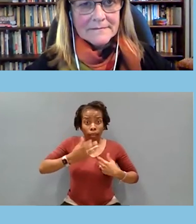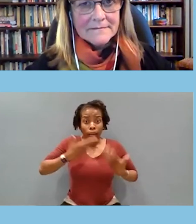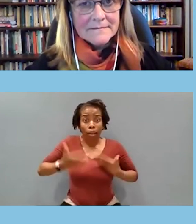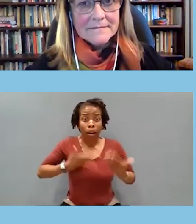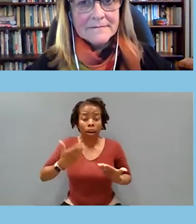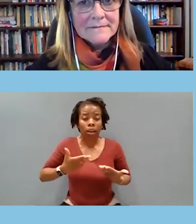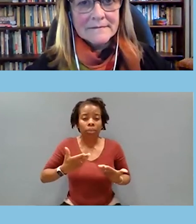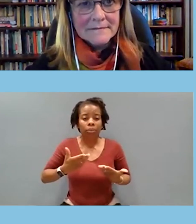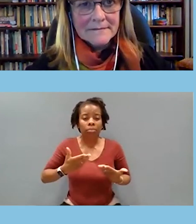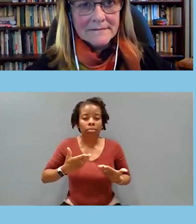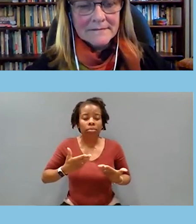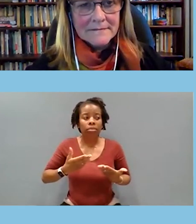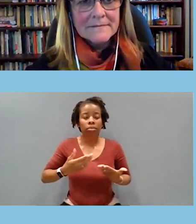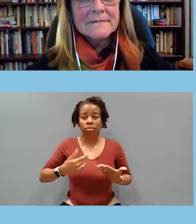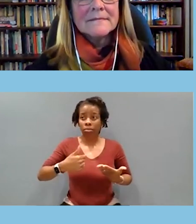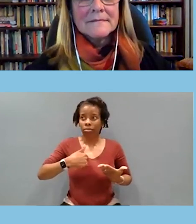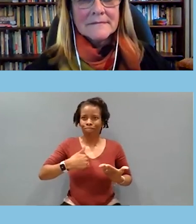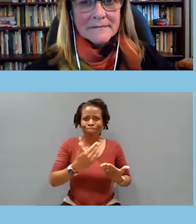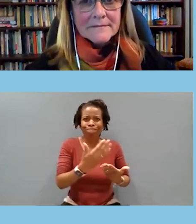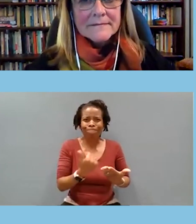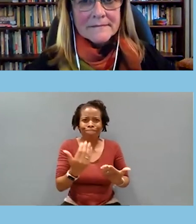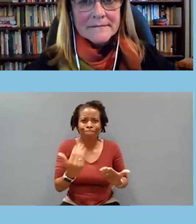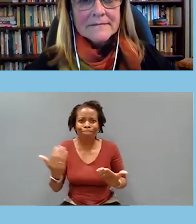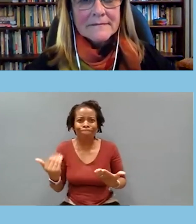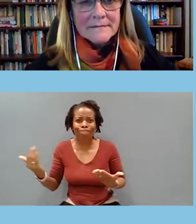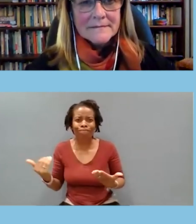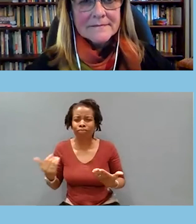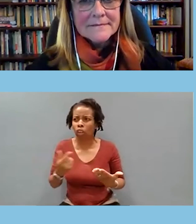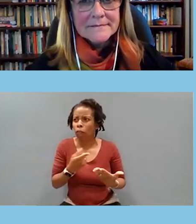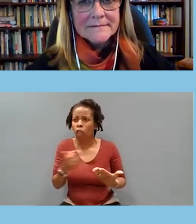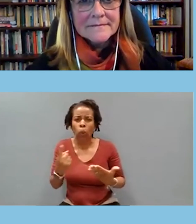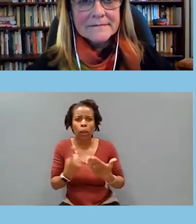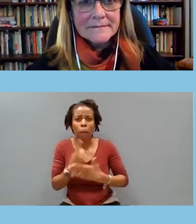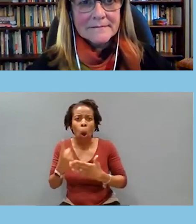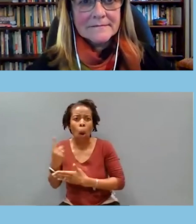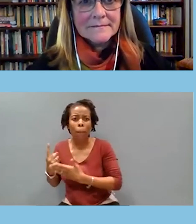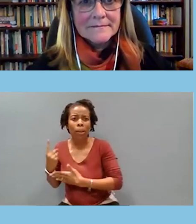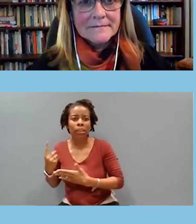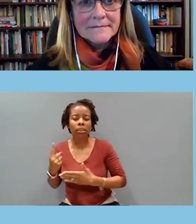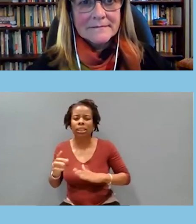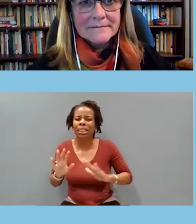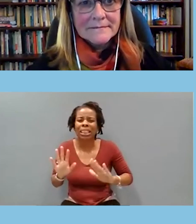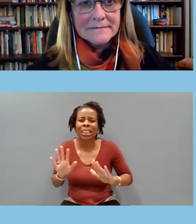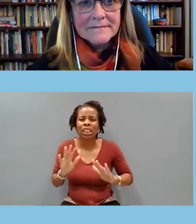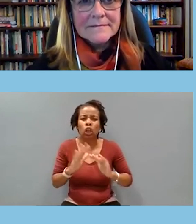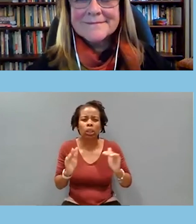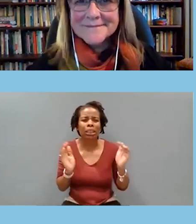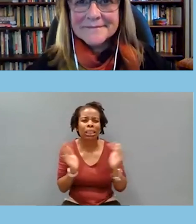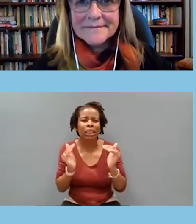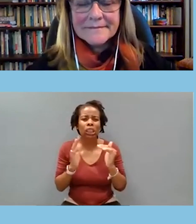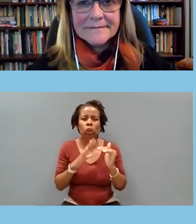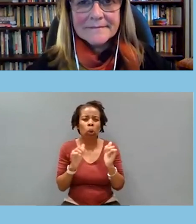to edit out those moments because they're not quite right. And